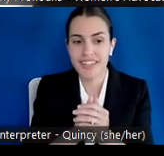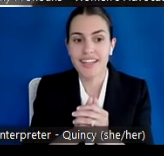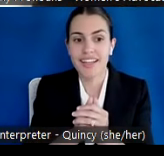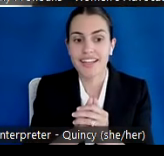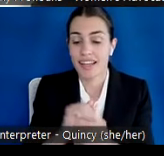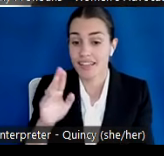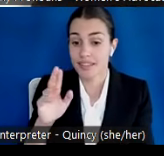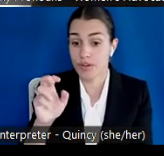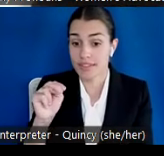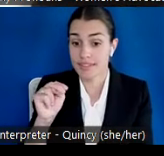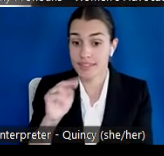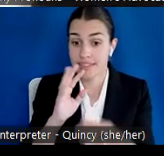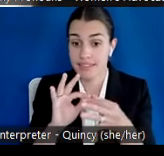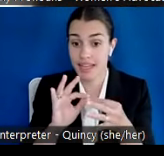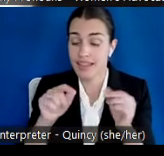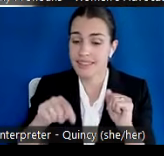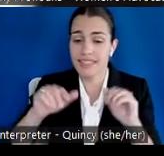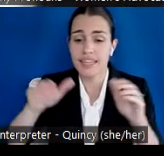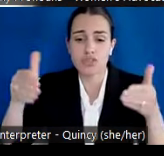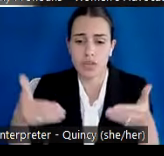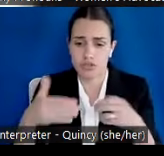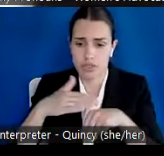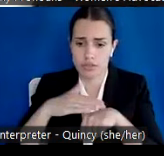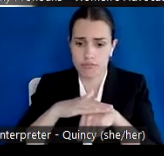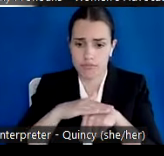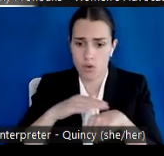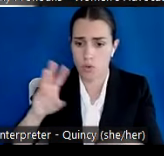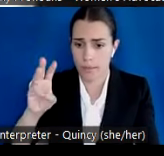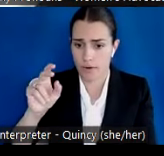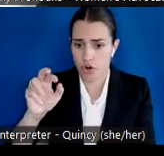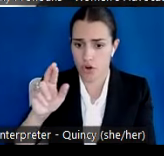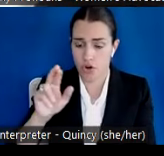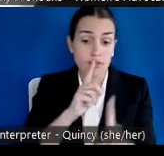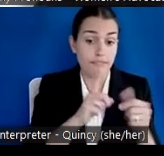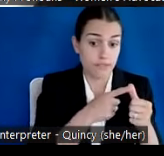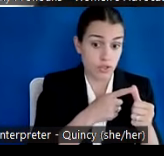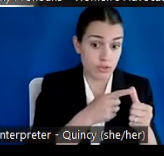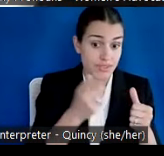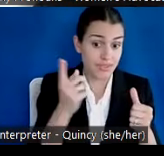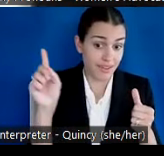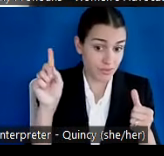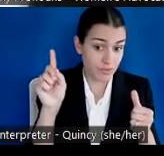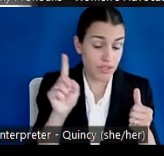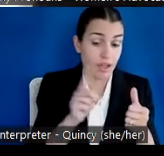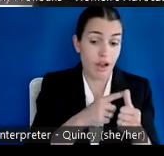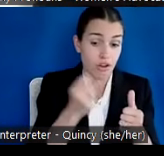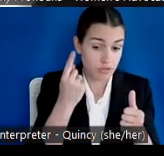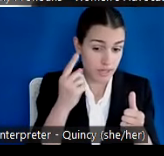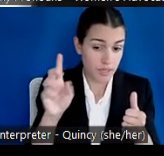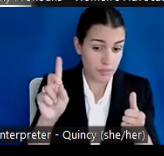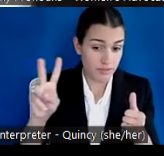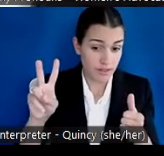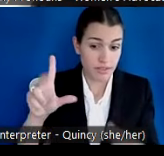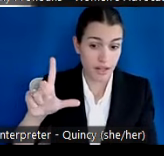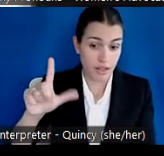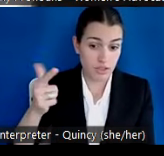Brennison said previously, this is an introductory webinar and a continuation on our first webinar, which was understanding domestic violence in